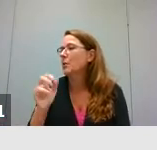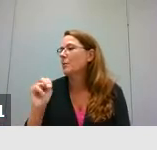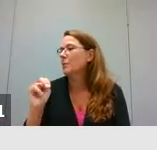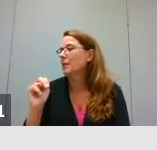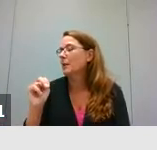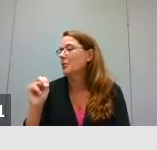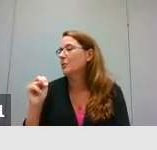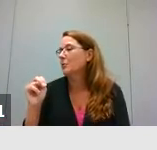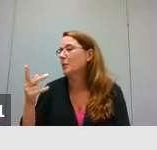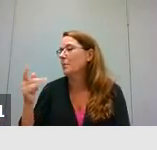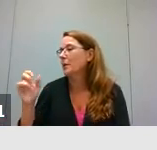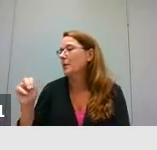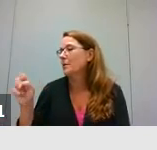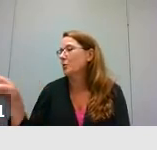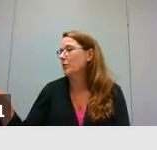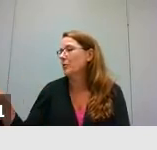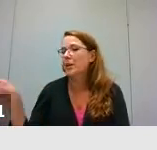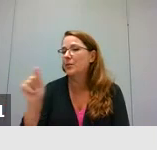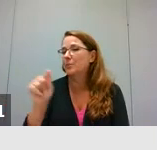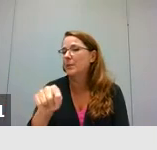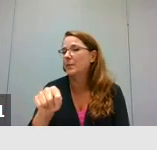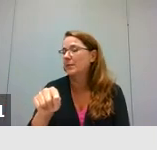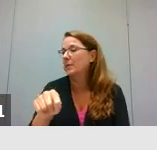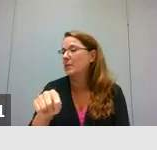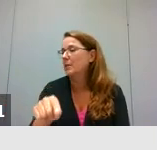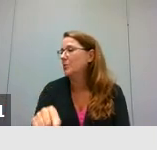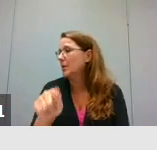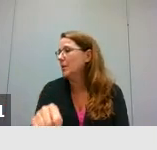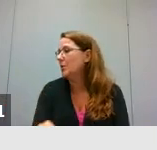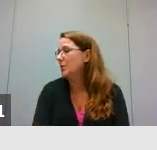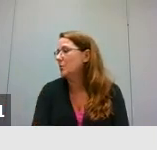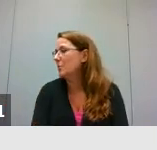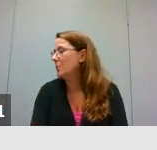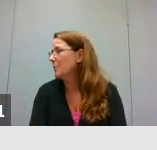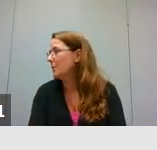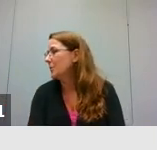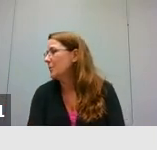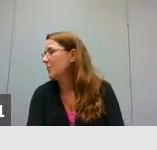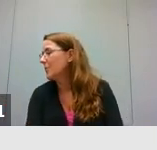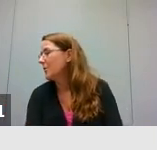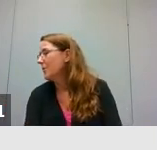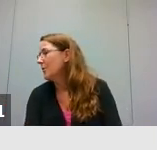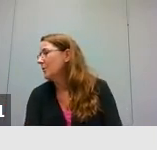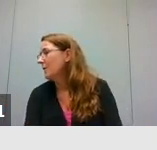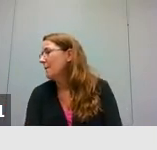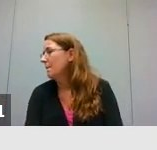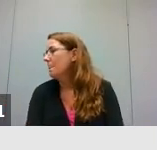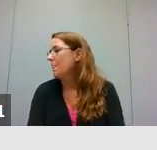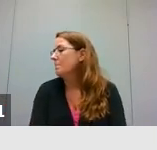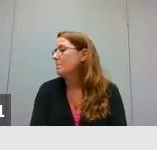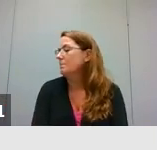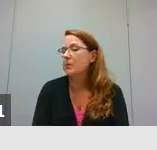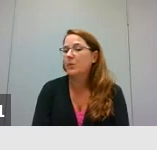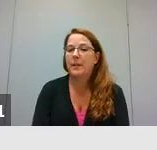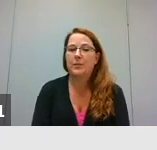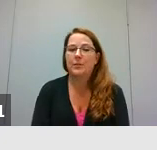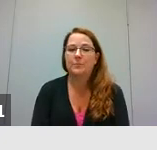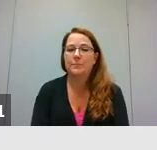So we'll probably, I don't know if you want to pin her over here. Pin So let's also Jenny. stay for the I executive really want to committee. do.